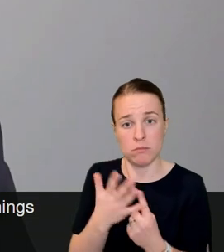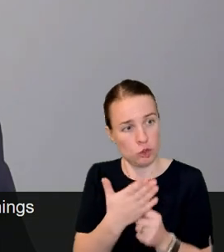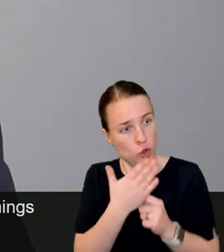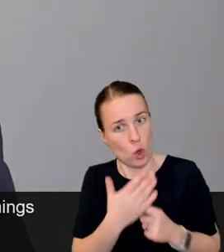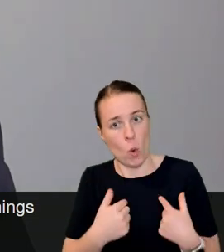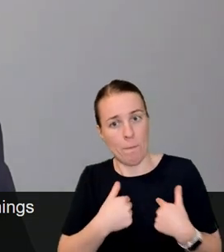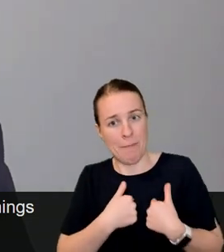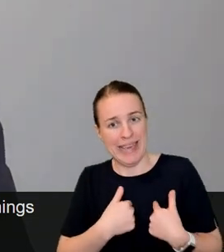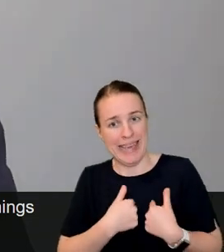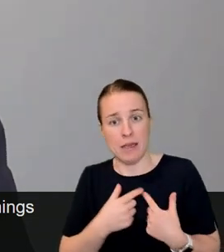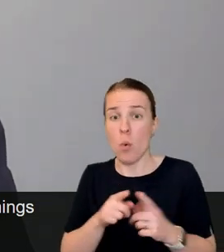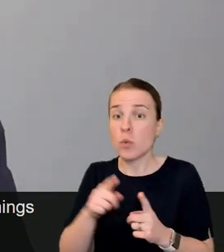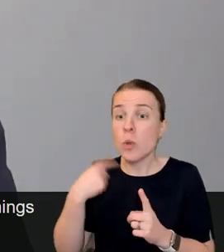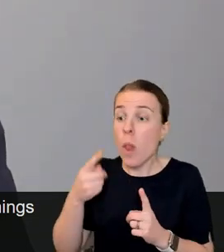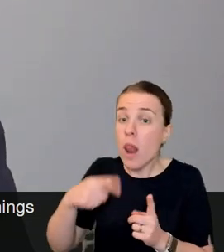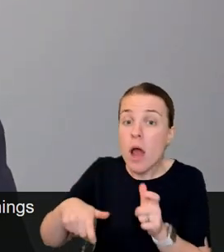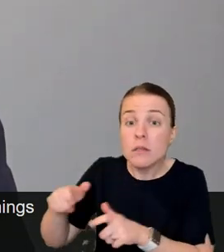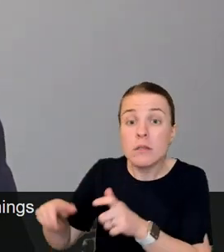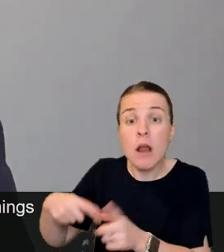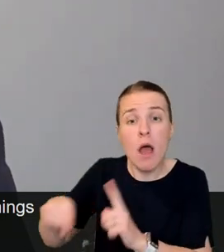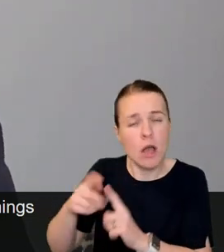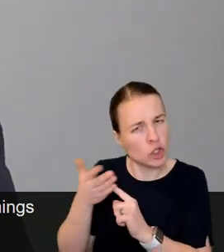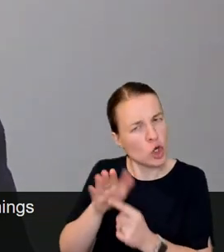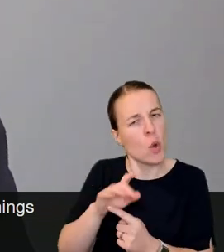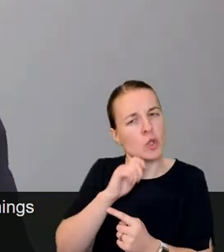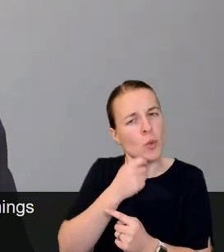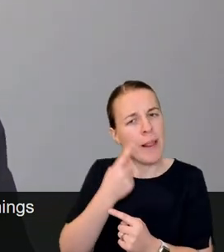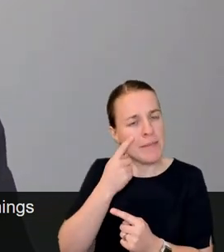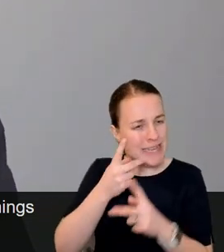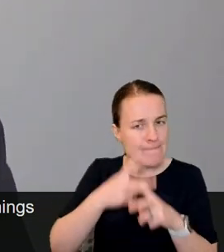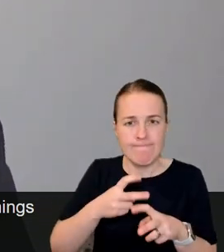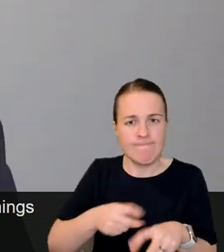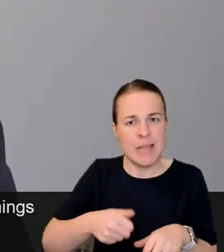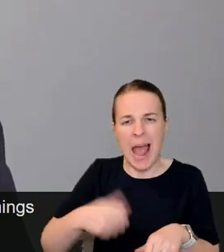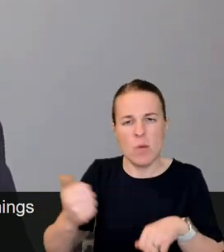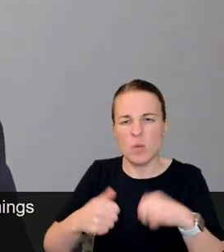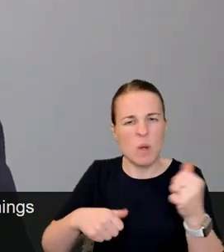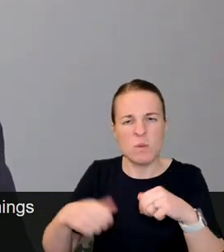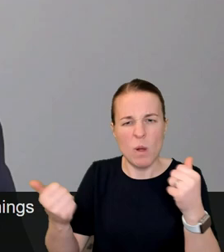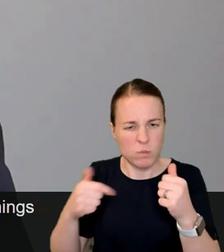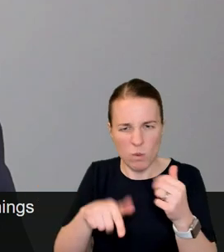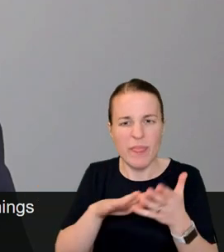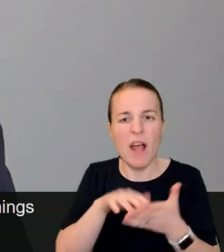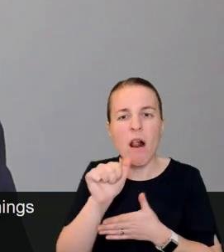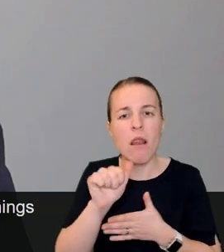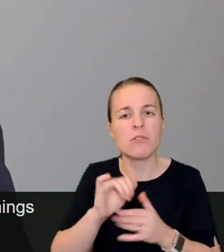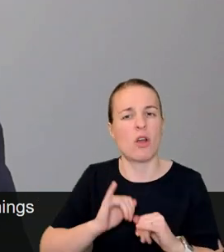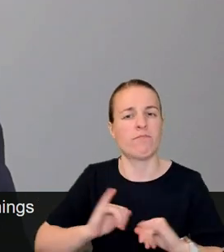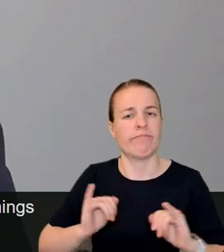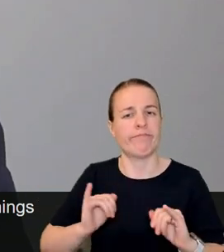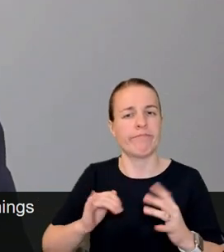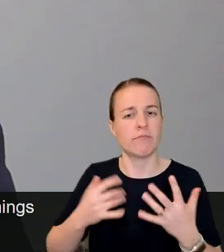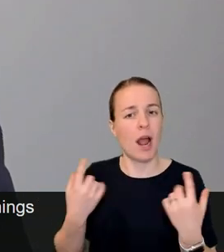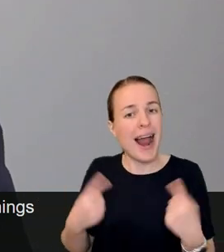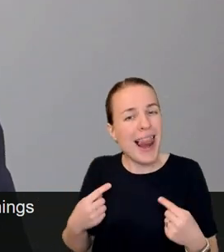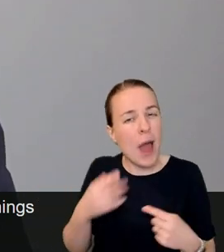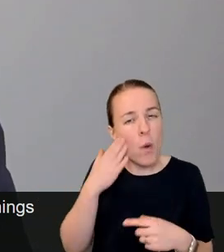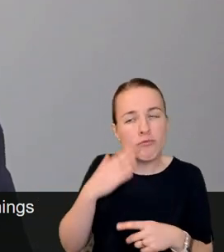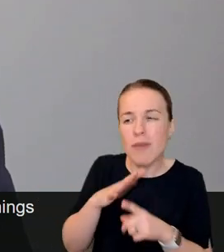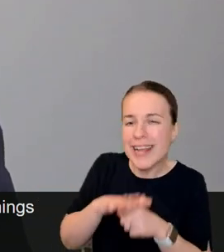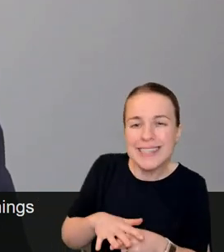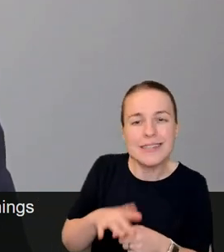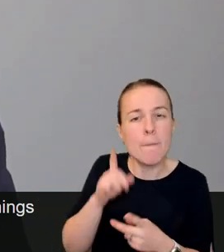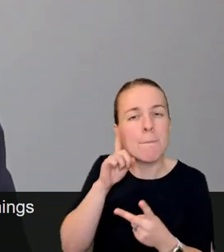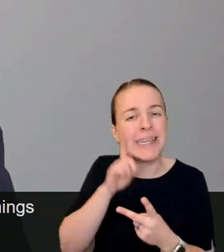that she will root out culture that allows this sort of racism, sexism,